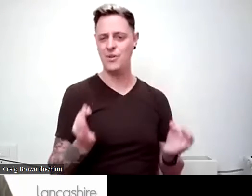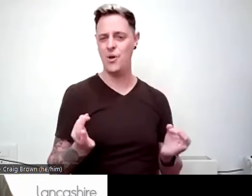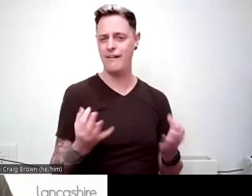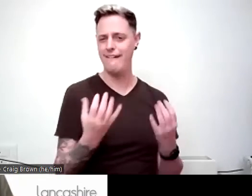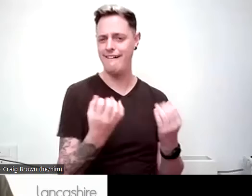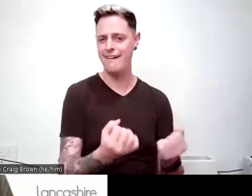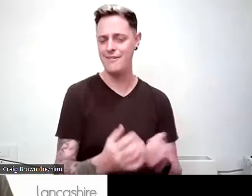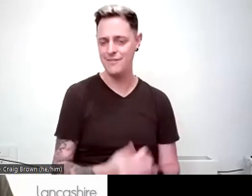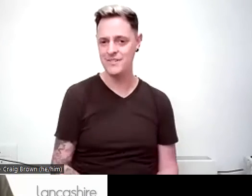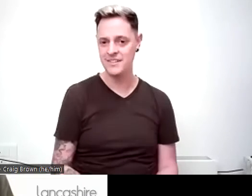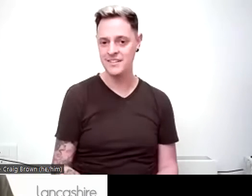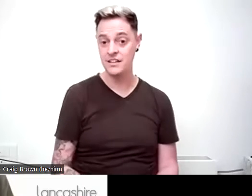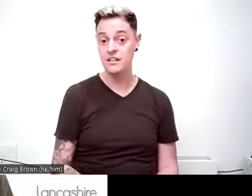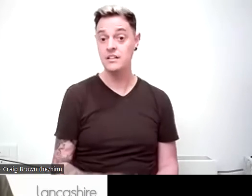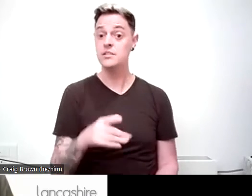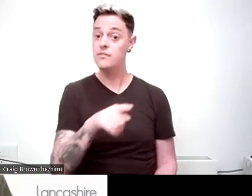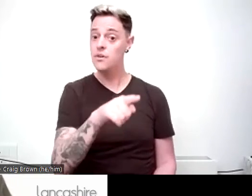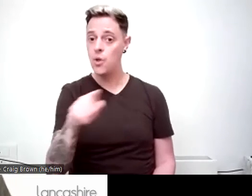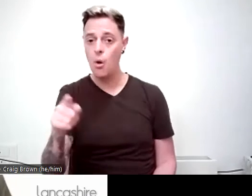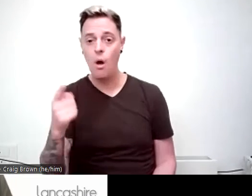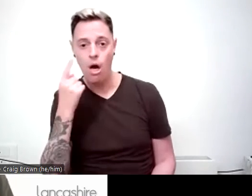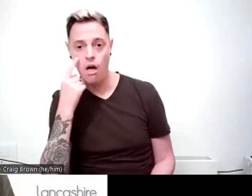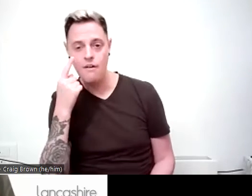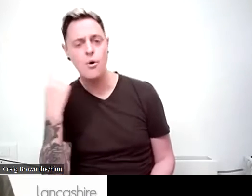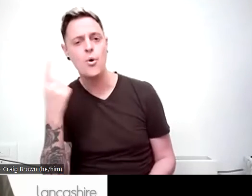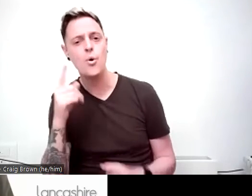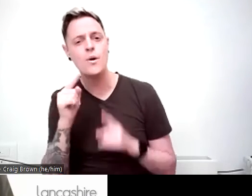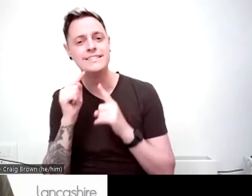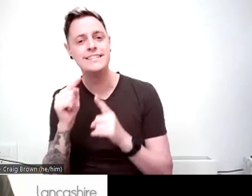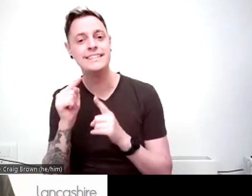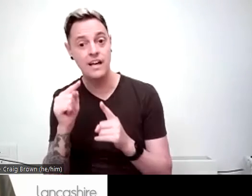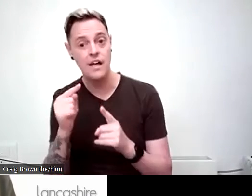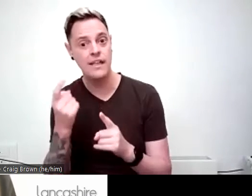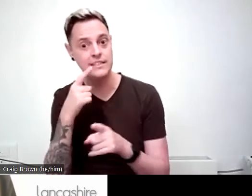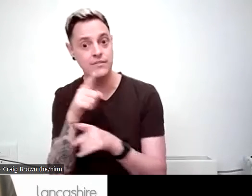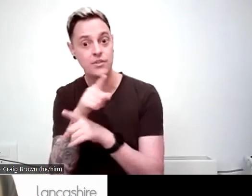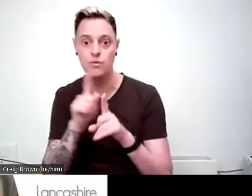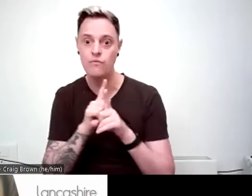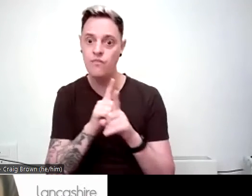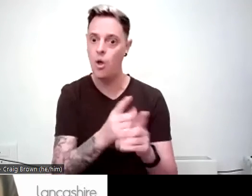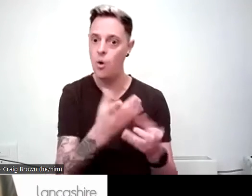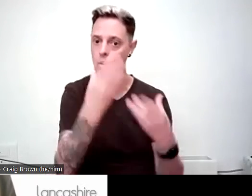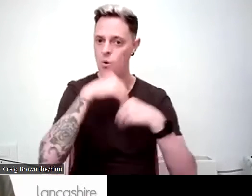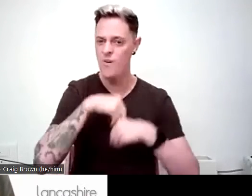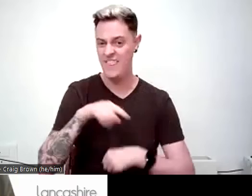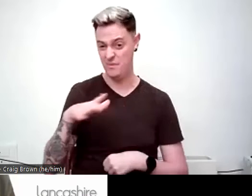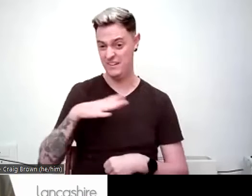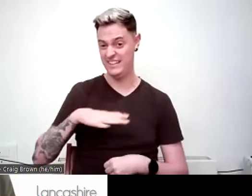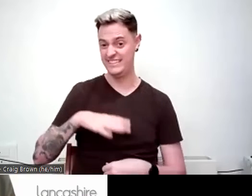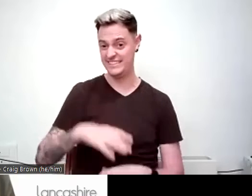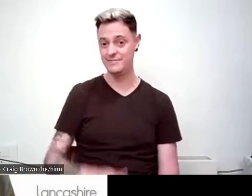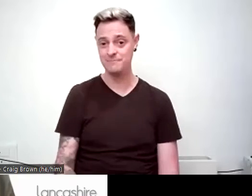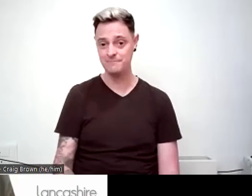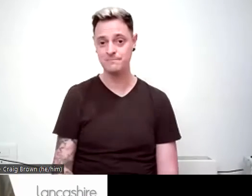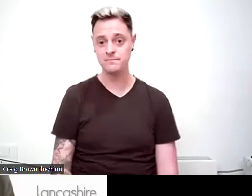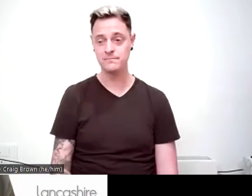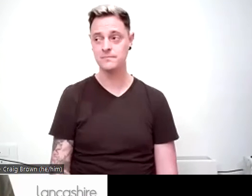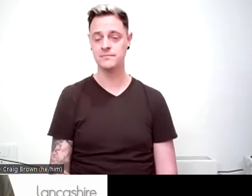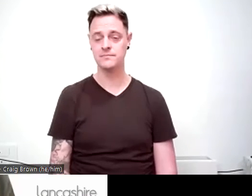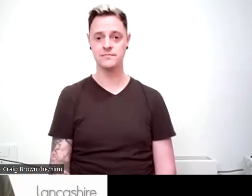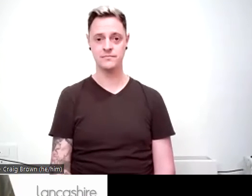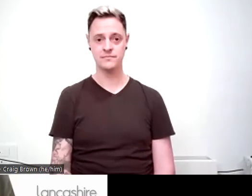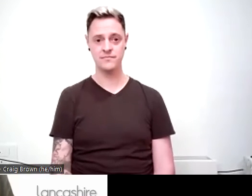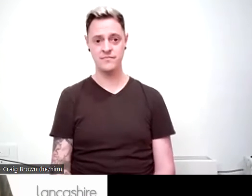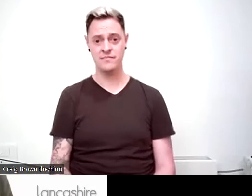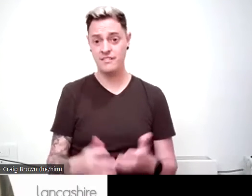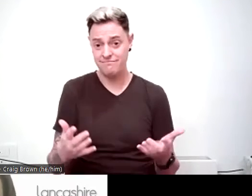I guess teacher that you can follow really helps. And yeah, just also having fun